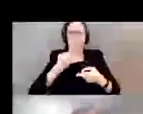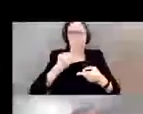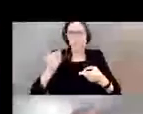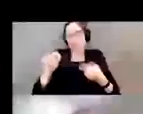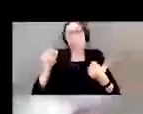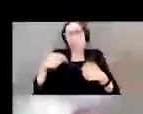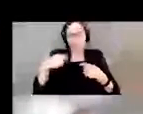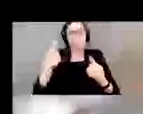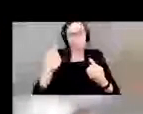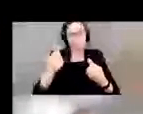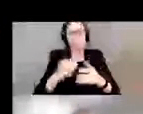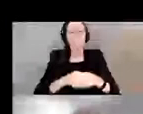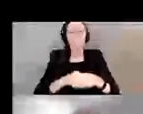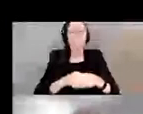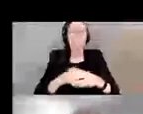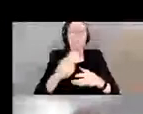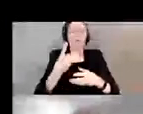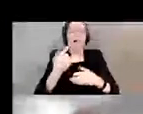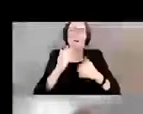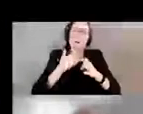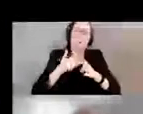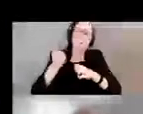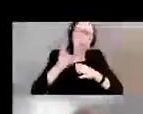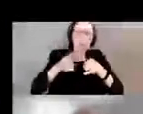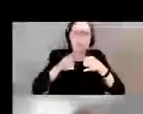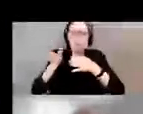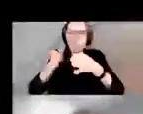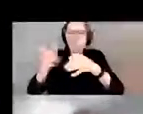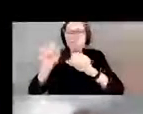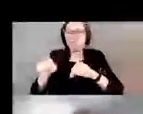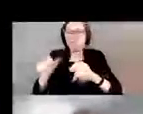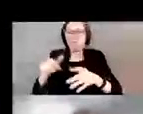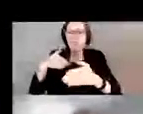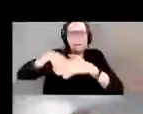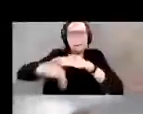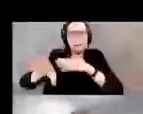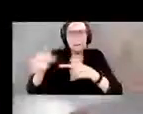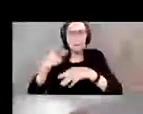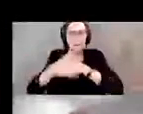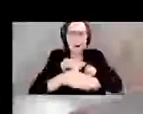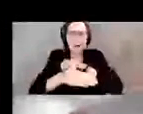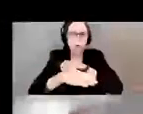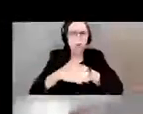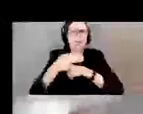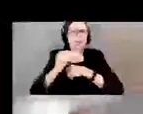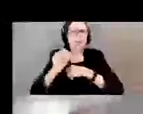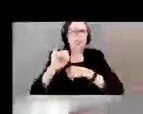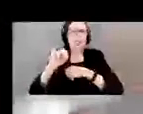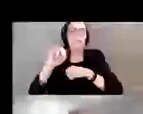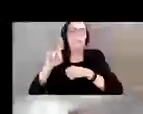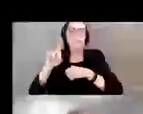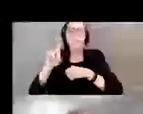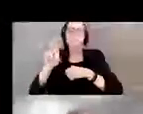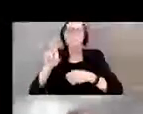Okay. Now, one of the main land routes to get to Afghanistan is this Hindu Kush mountain range,